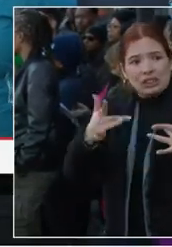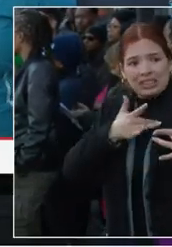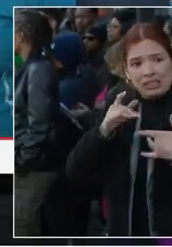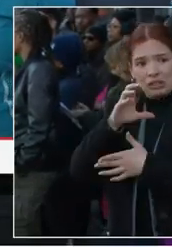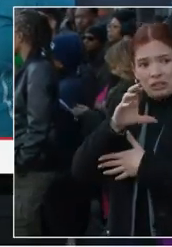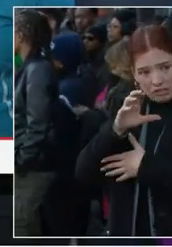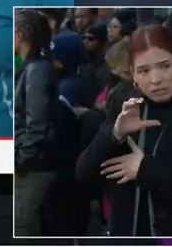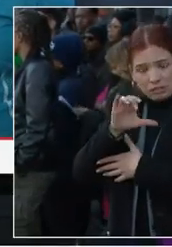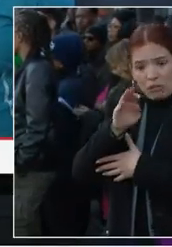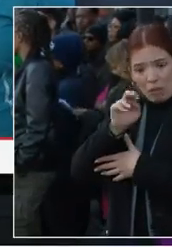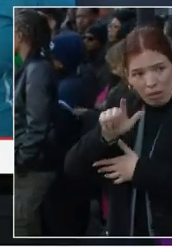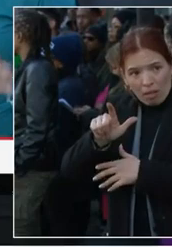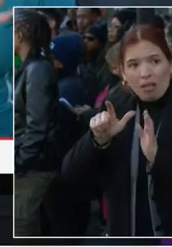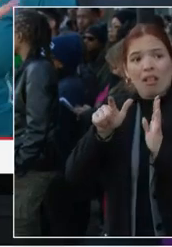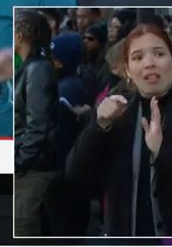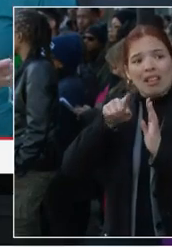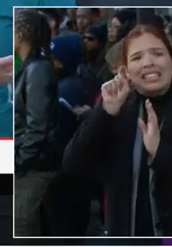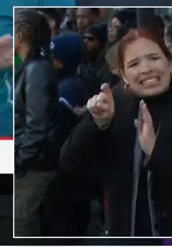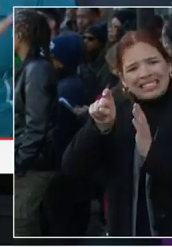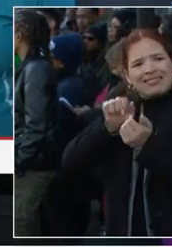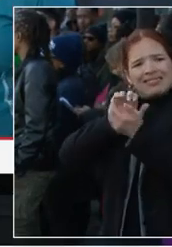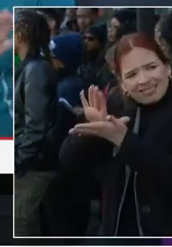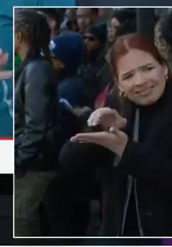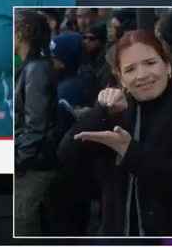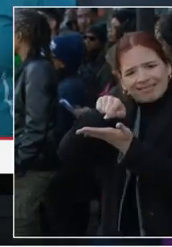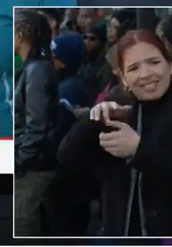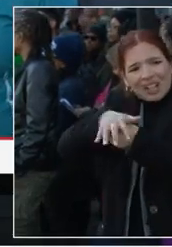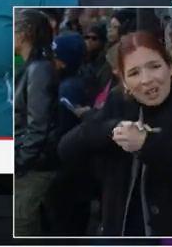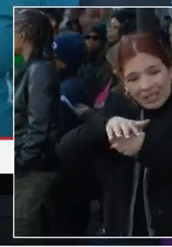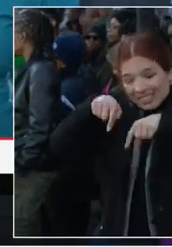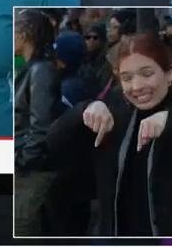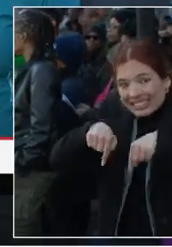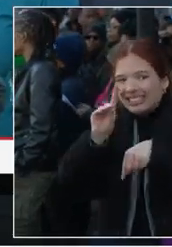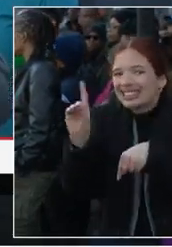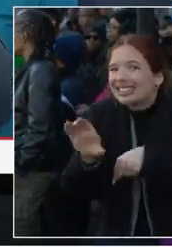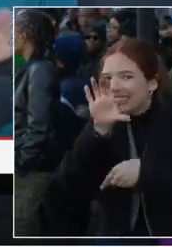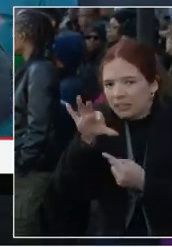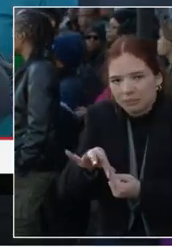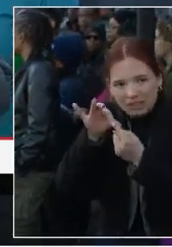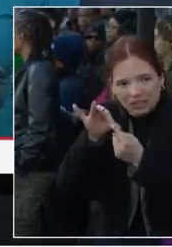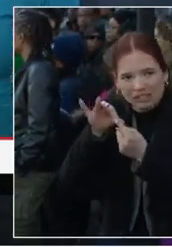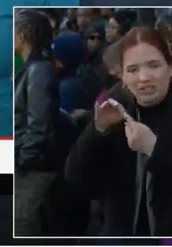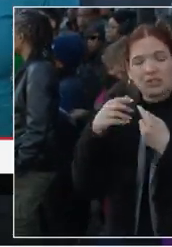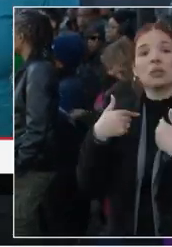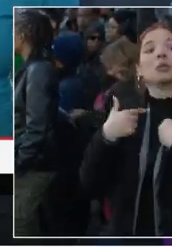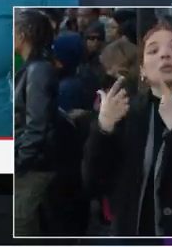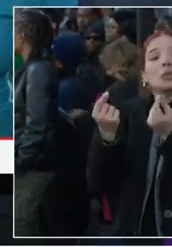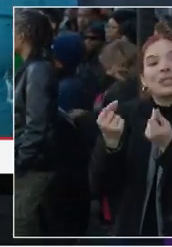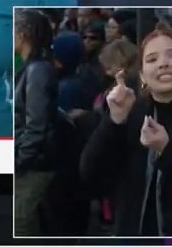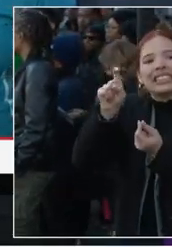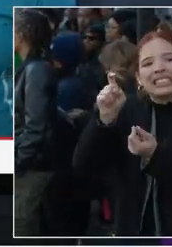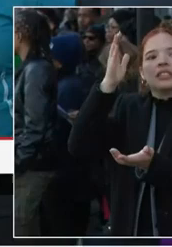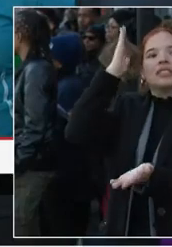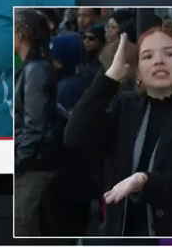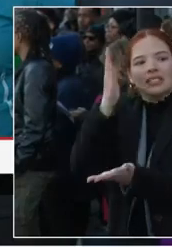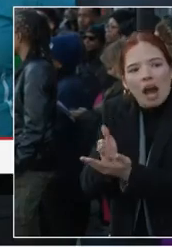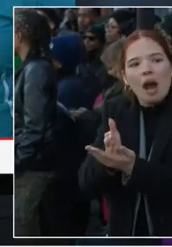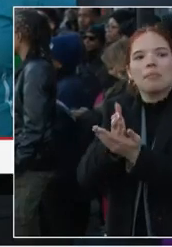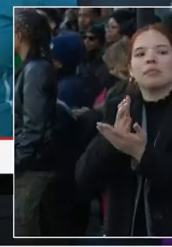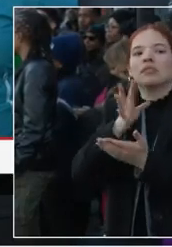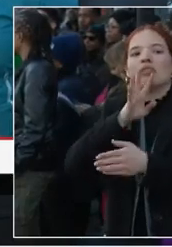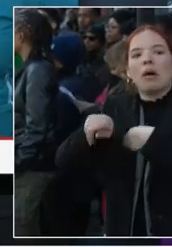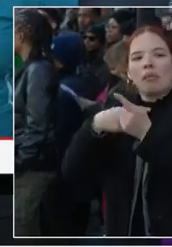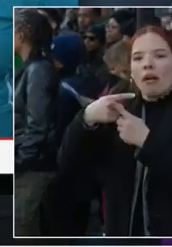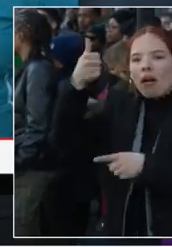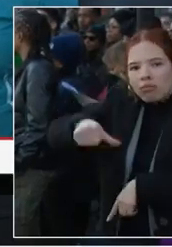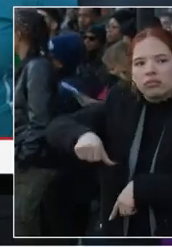addressed locally. But what we should all be prepared to do is to stop talking about a dead bill and get to